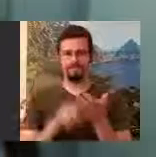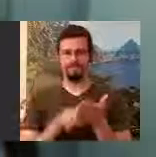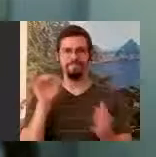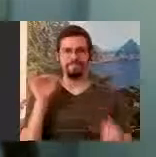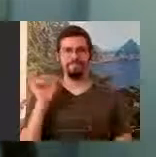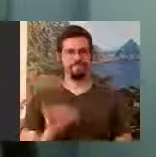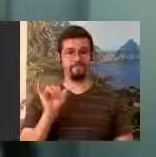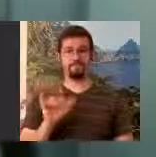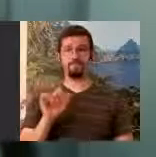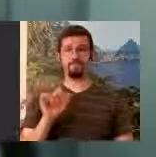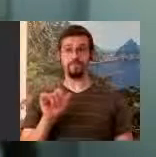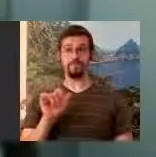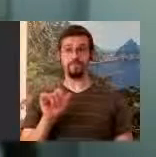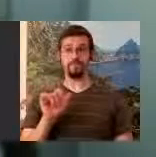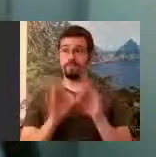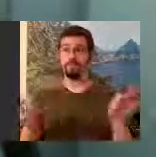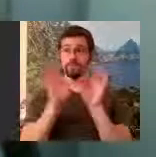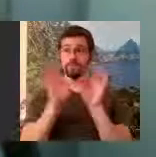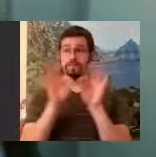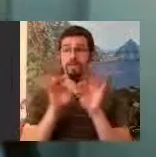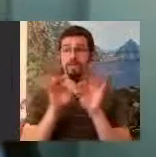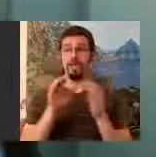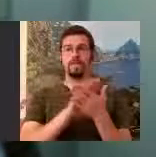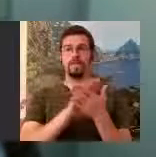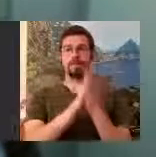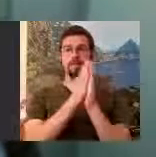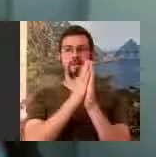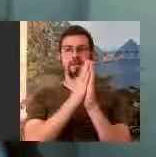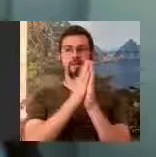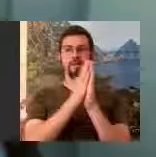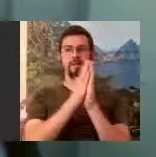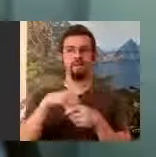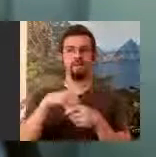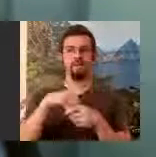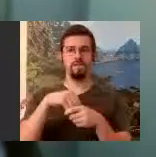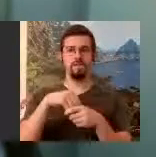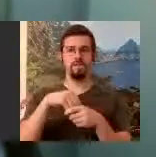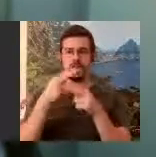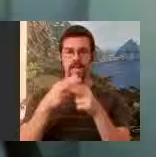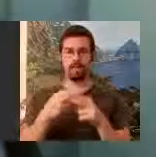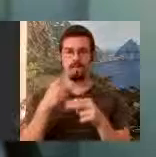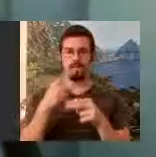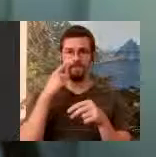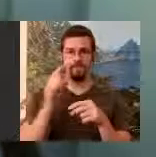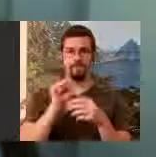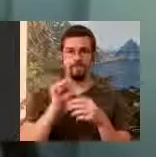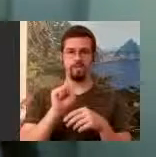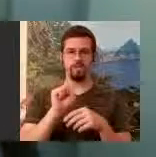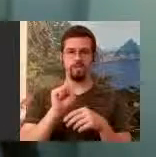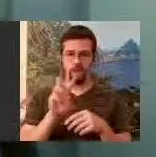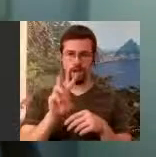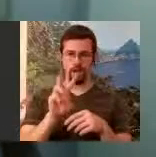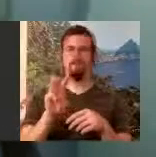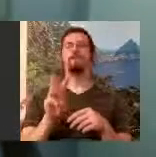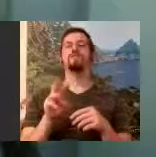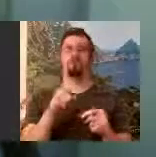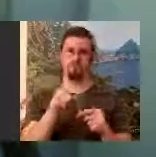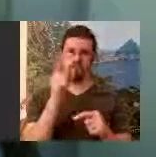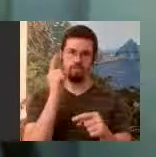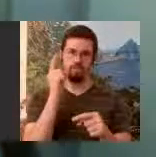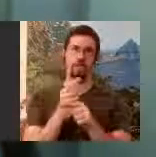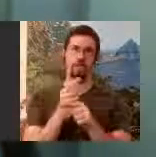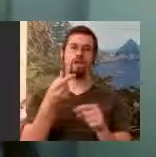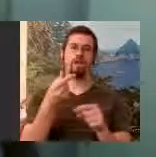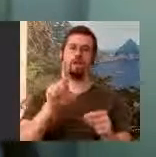actually it does, because it's becoming a part of all the names of all the software that gets out there. So yeah, you're right. The word glyph